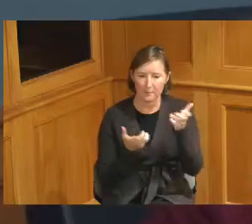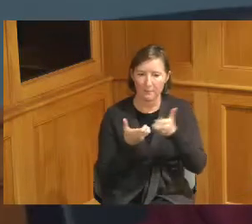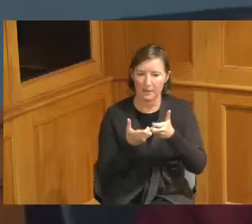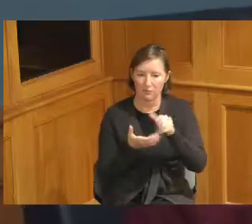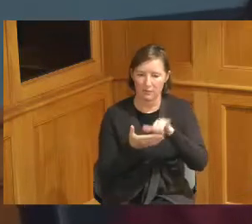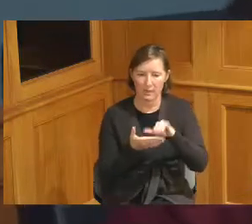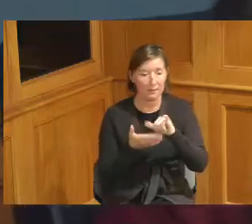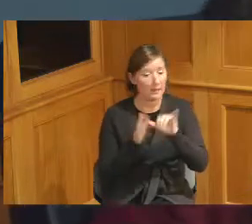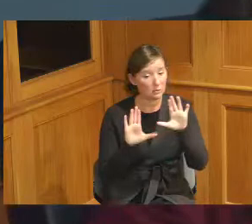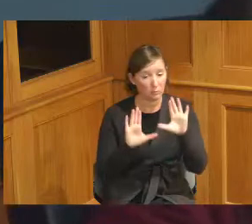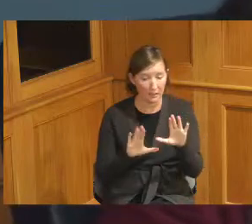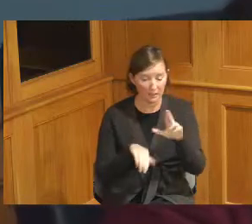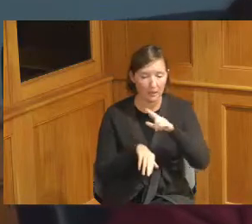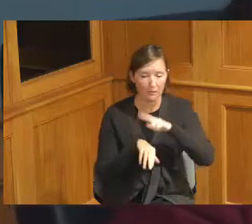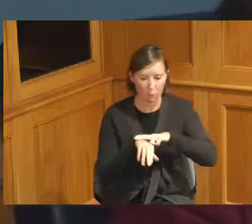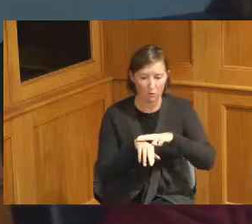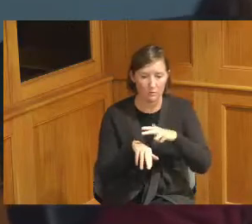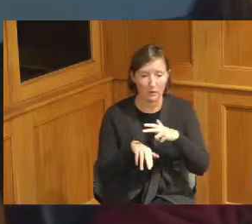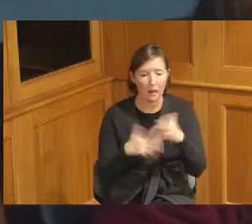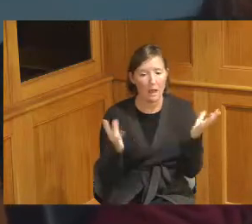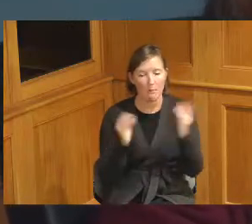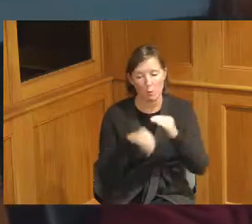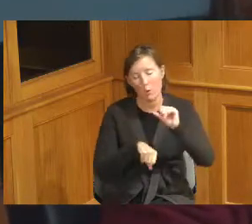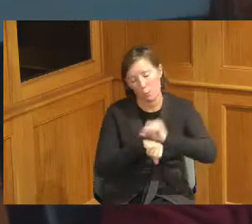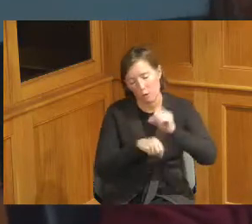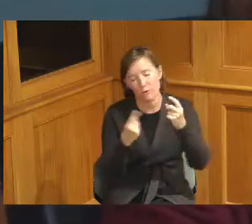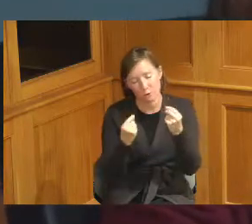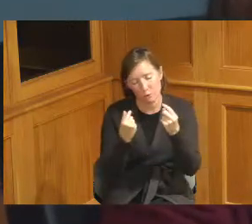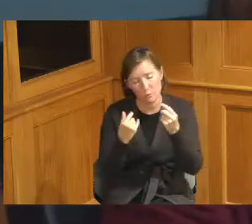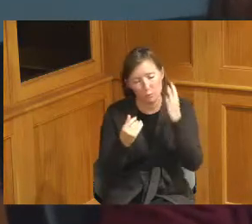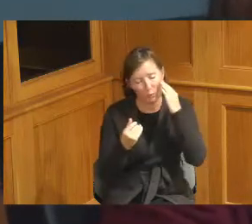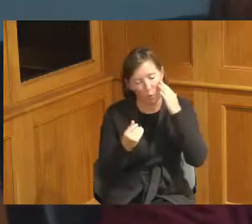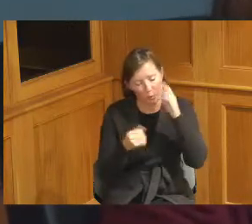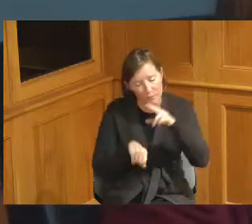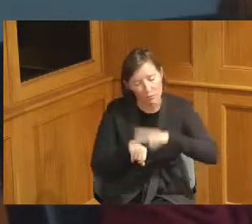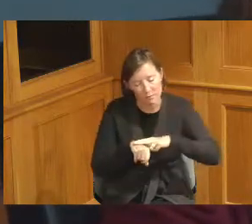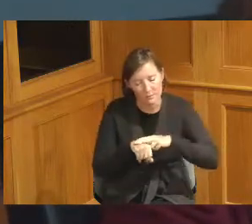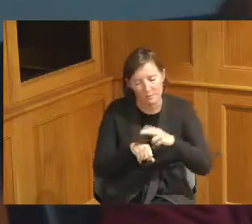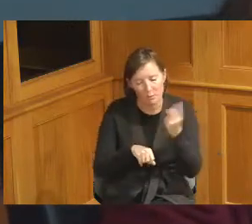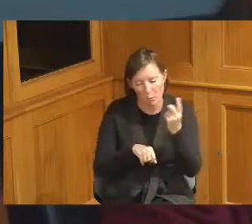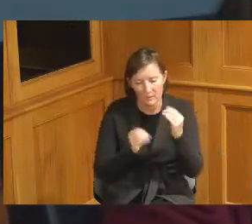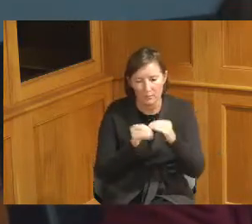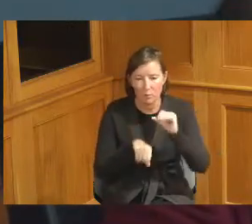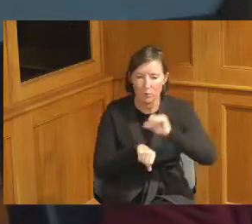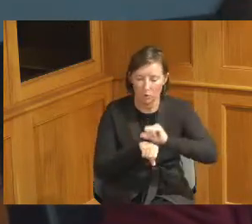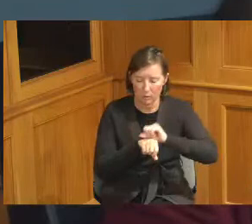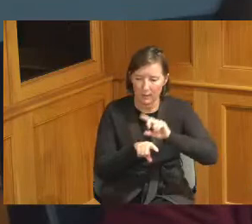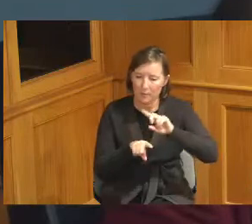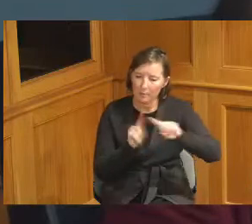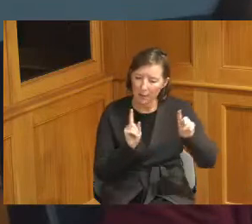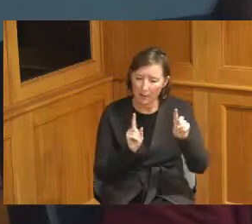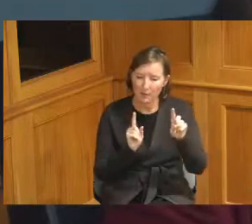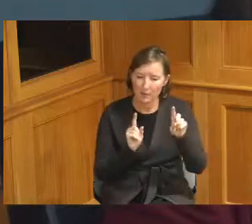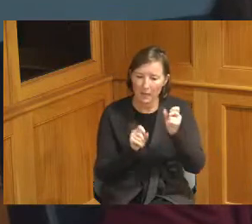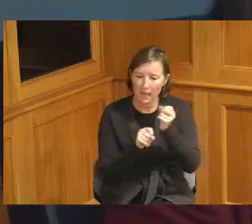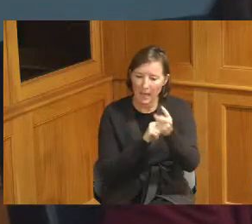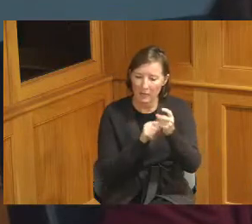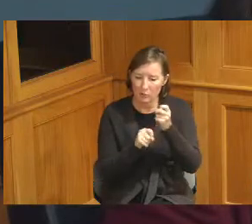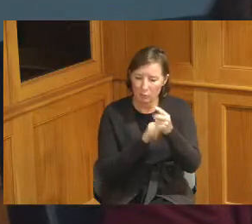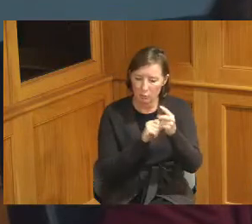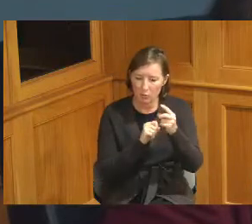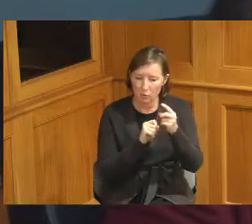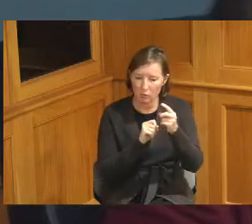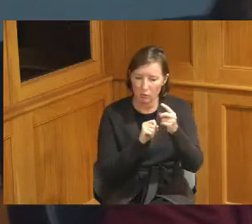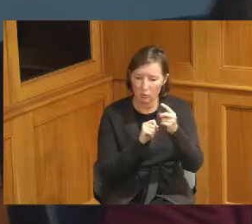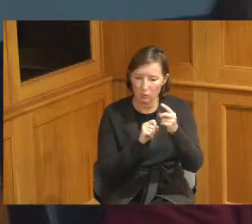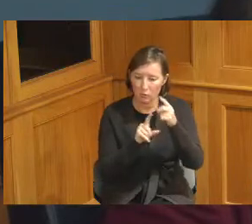have much more to do, and you know that. When we look at the column, the annual goals, you have